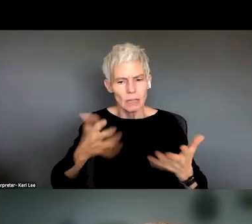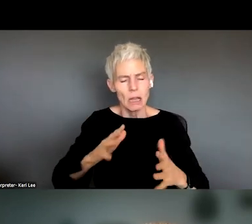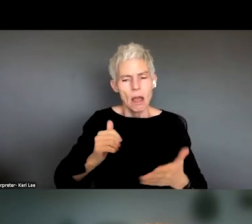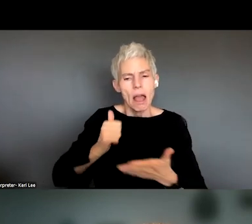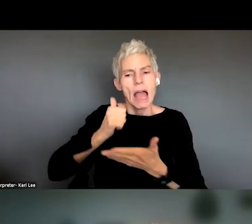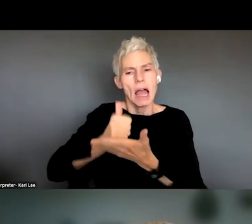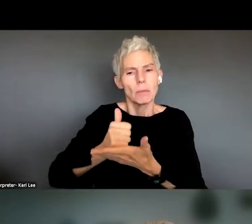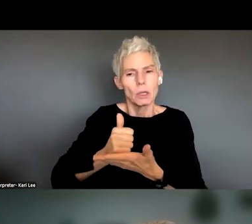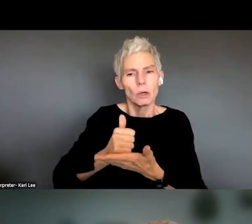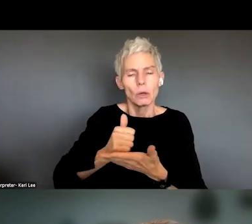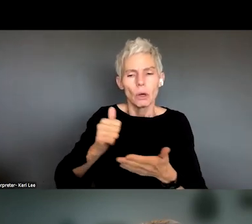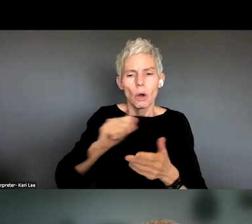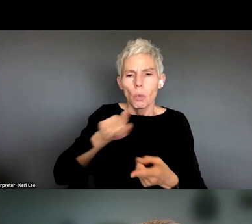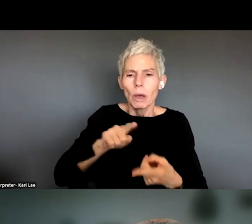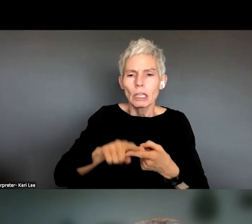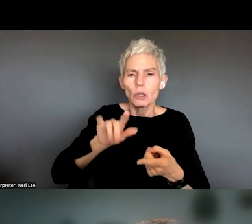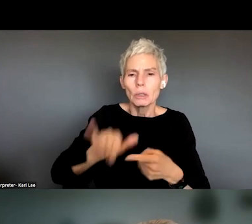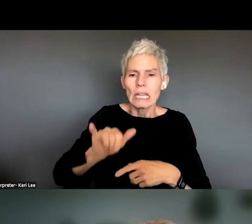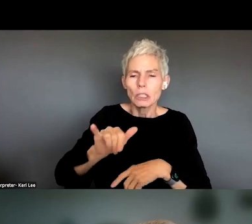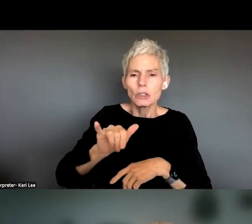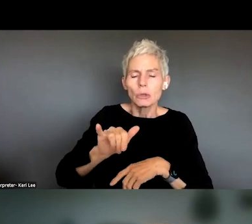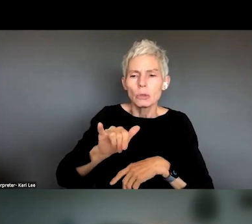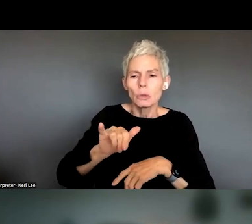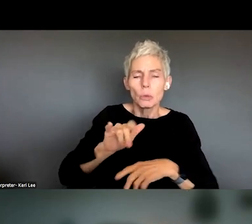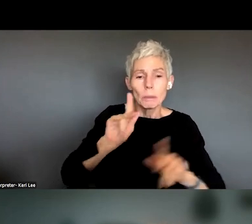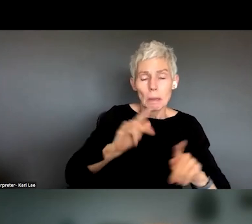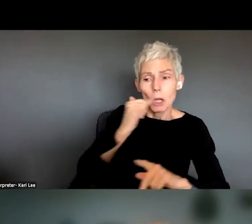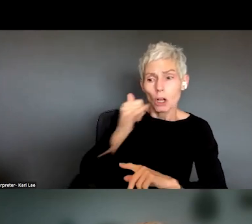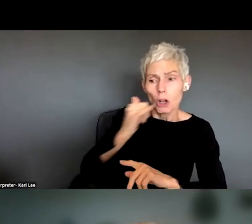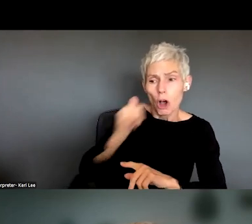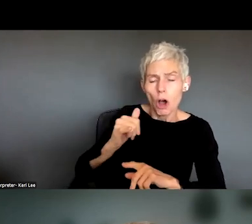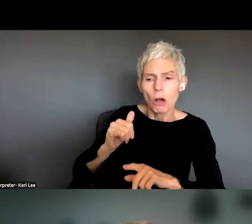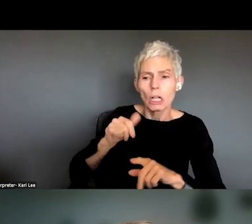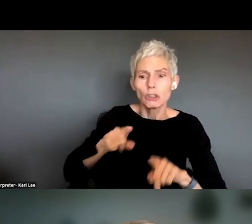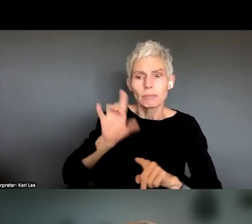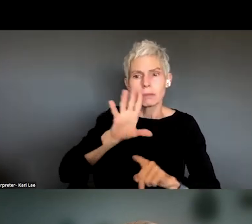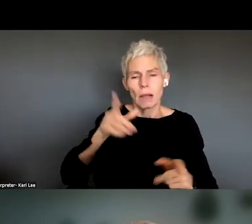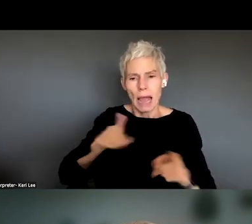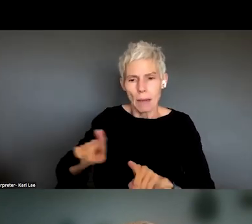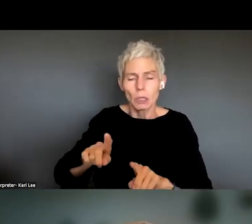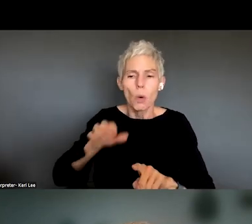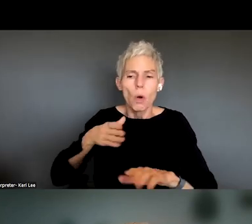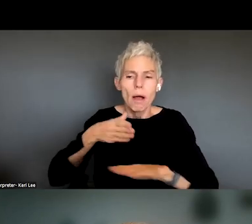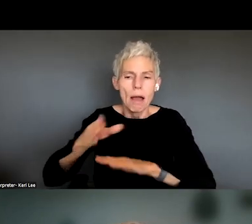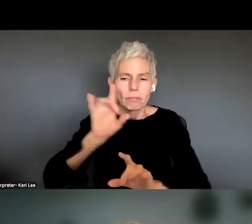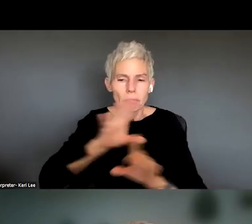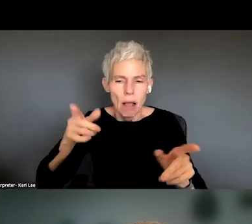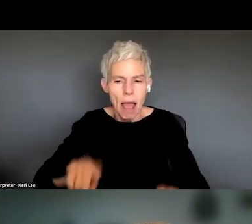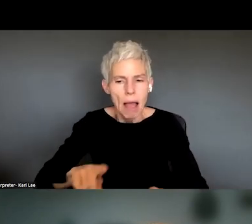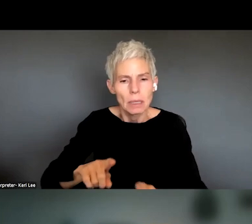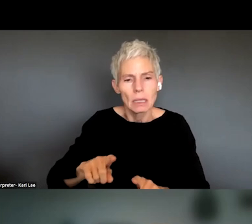those calls that you might take during a disaster or post-disaster. And again, I will put those links in the chat. Thank